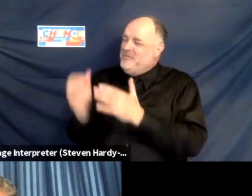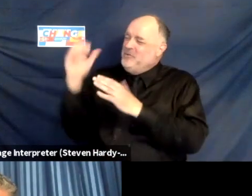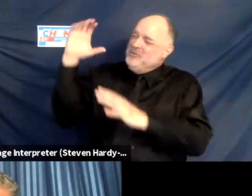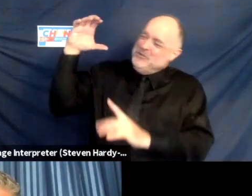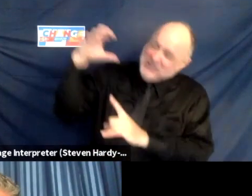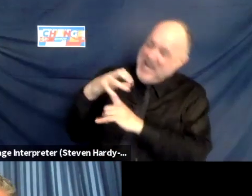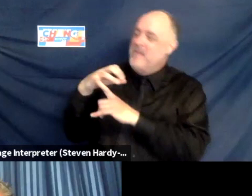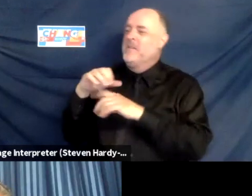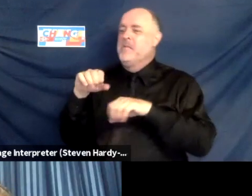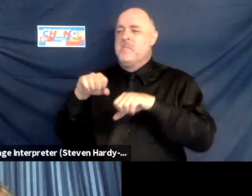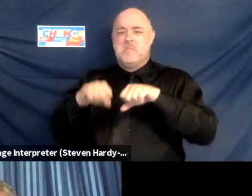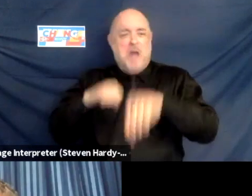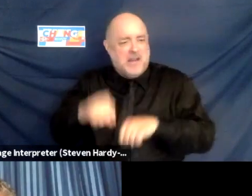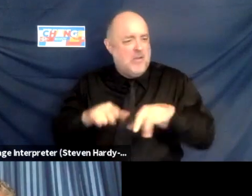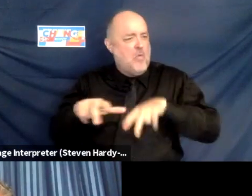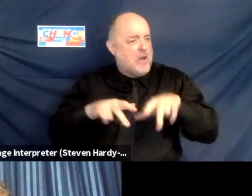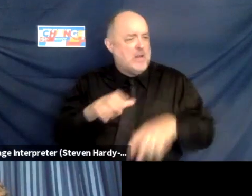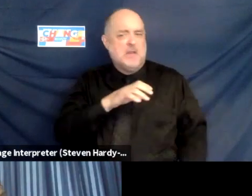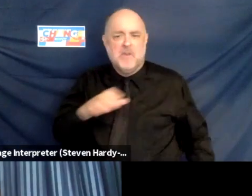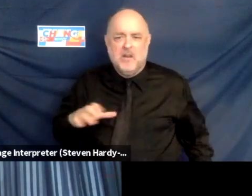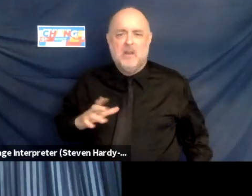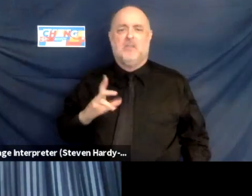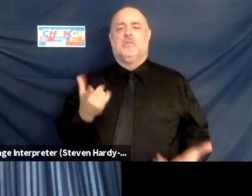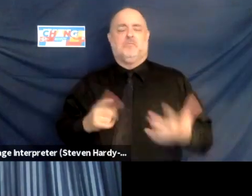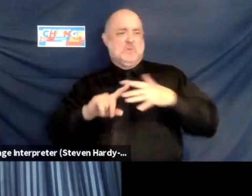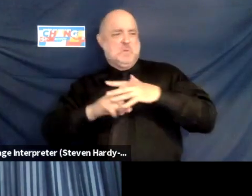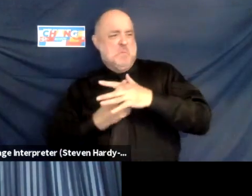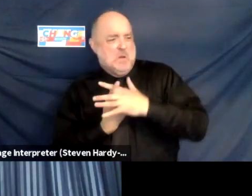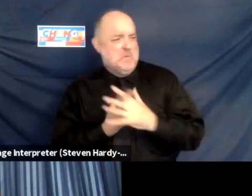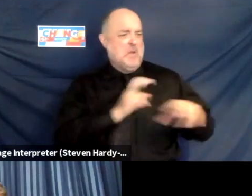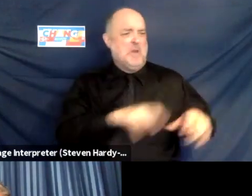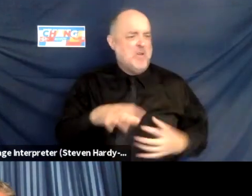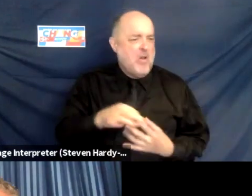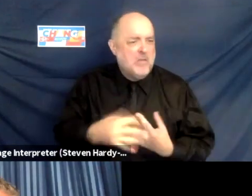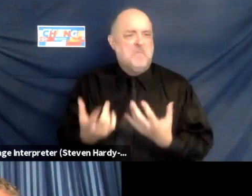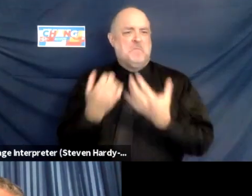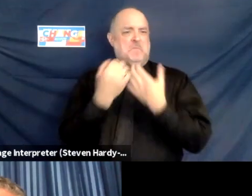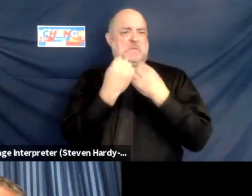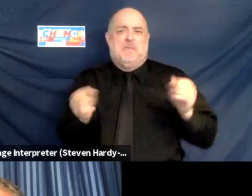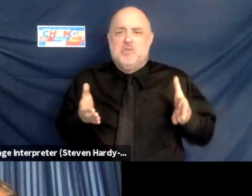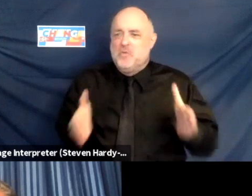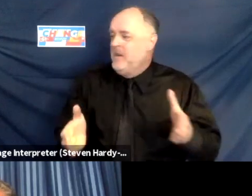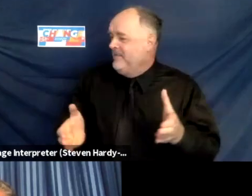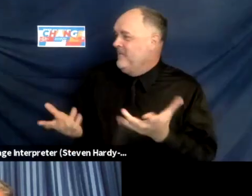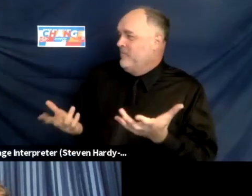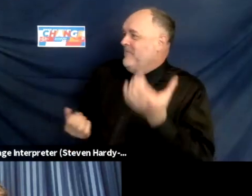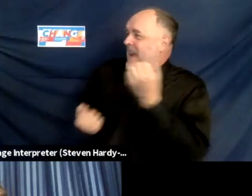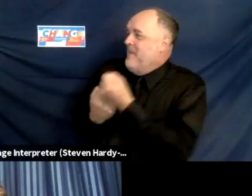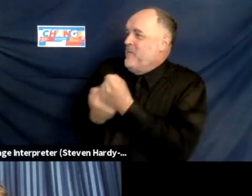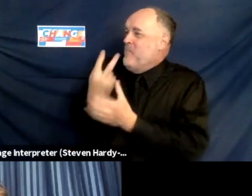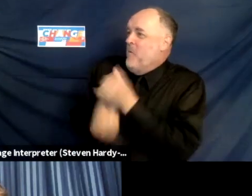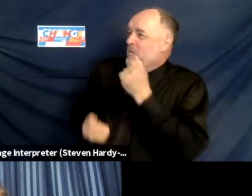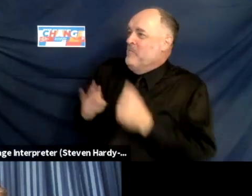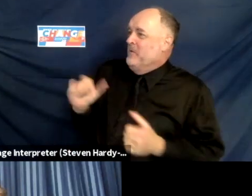of both the Transportation Alternatives Enhancement Act and the Safe Streets Act, which we're advocating for today.